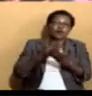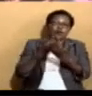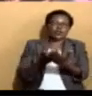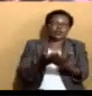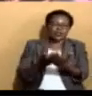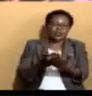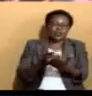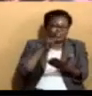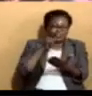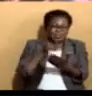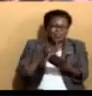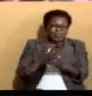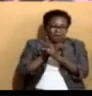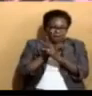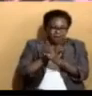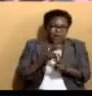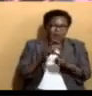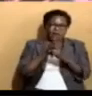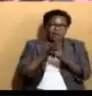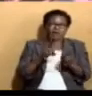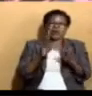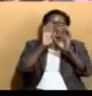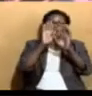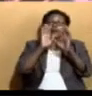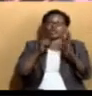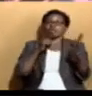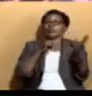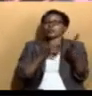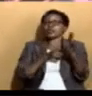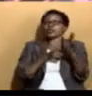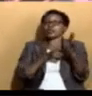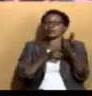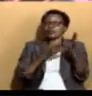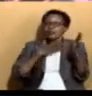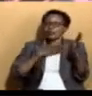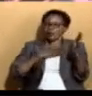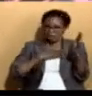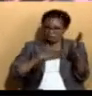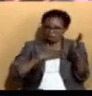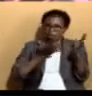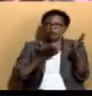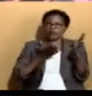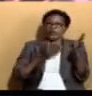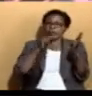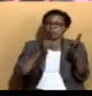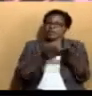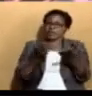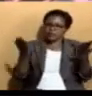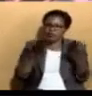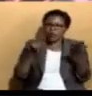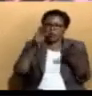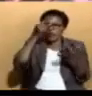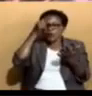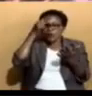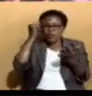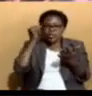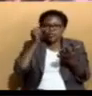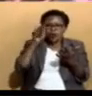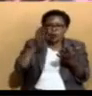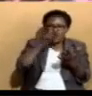That is a very important point, my lords, and this is where the original